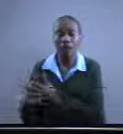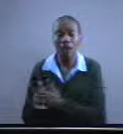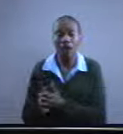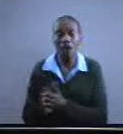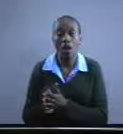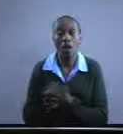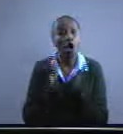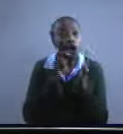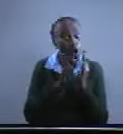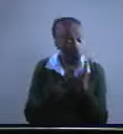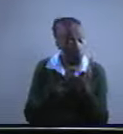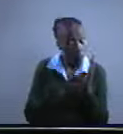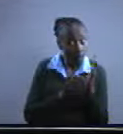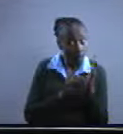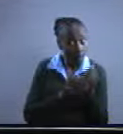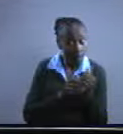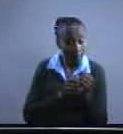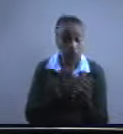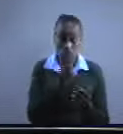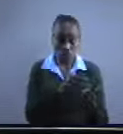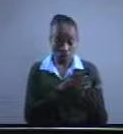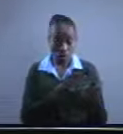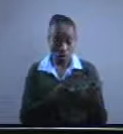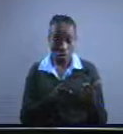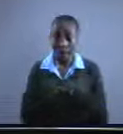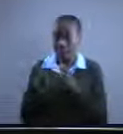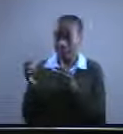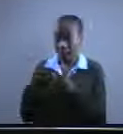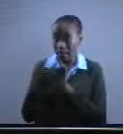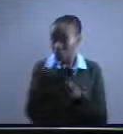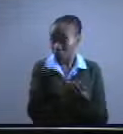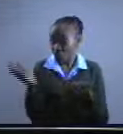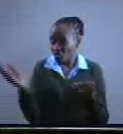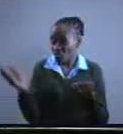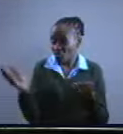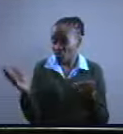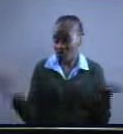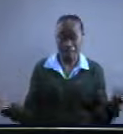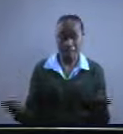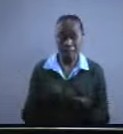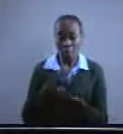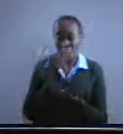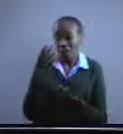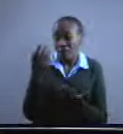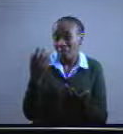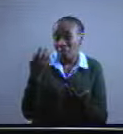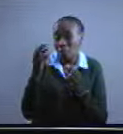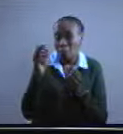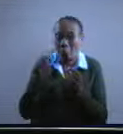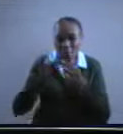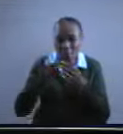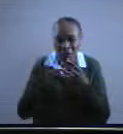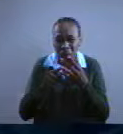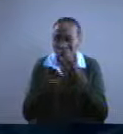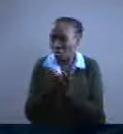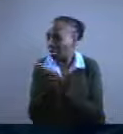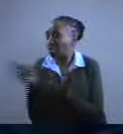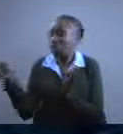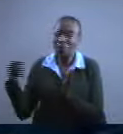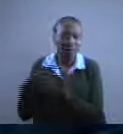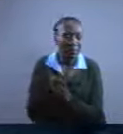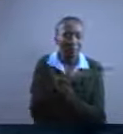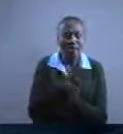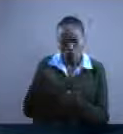for members of parliament to abuse process and raise frivolous points of order. And they should not be